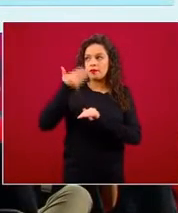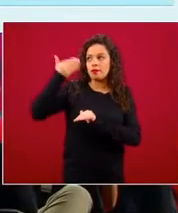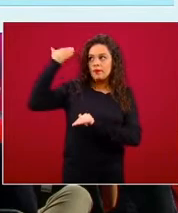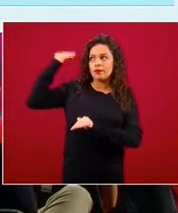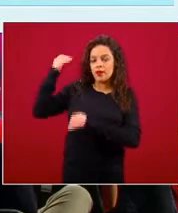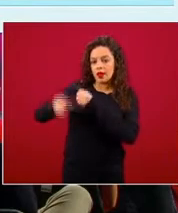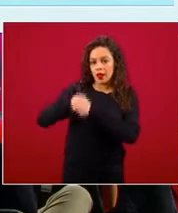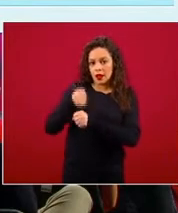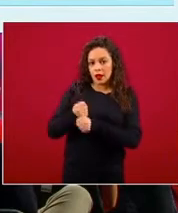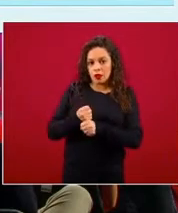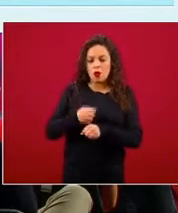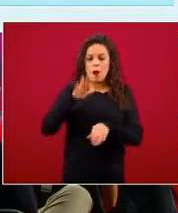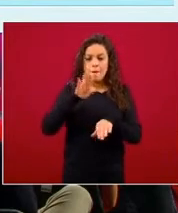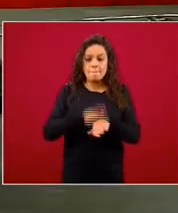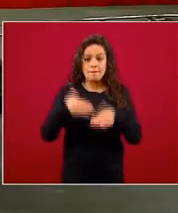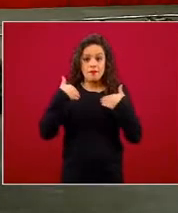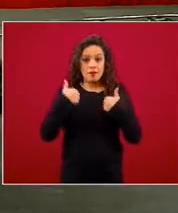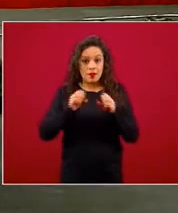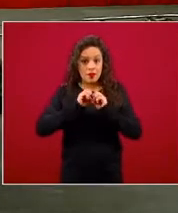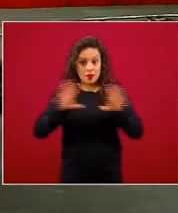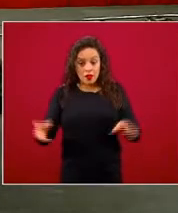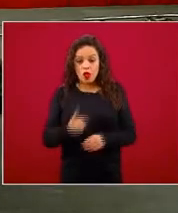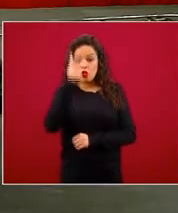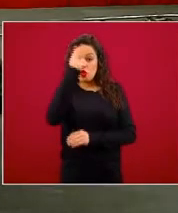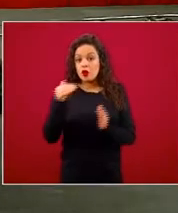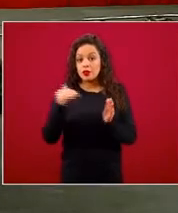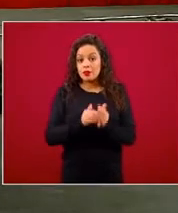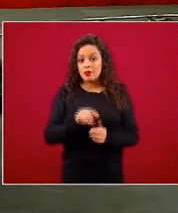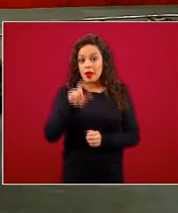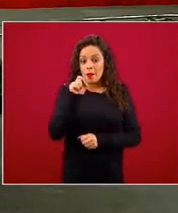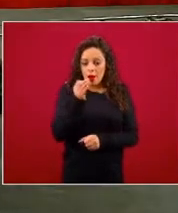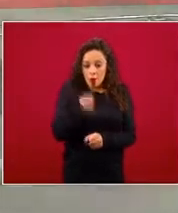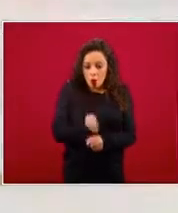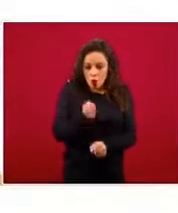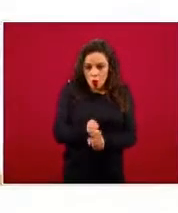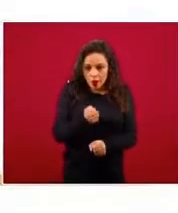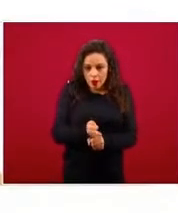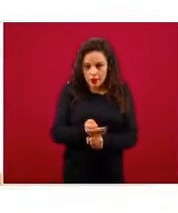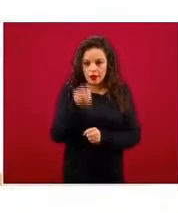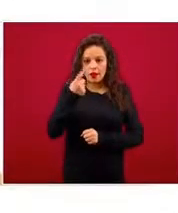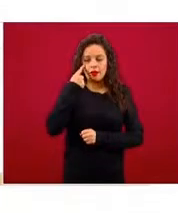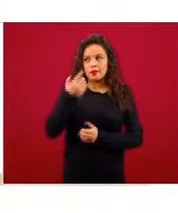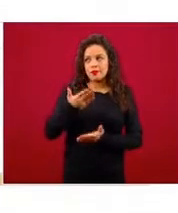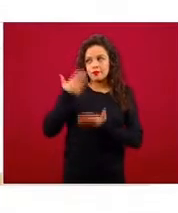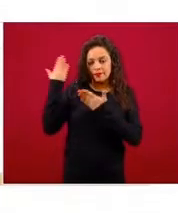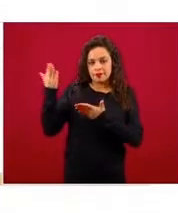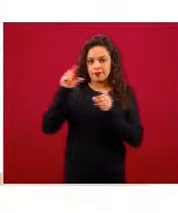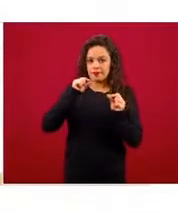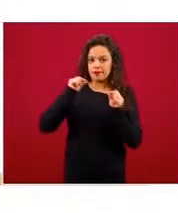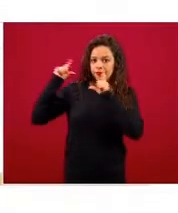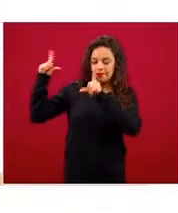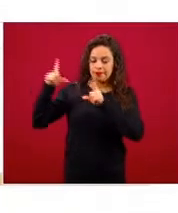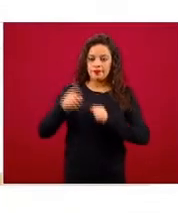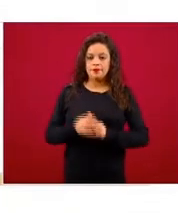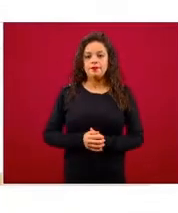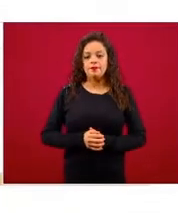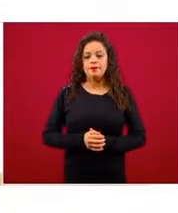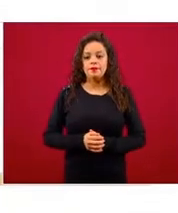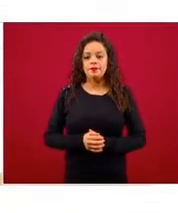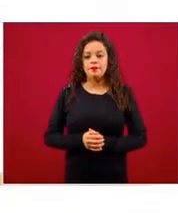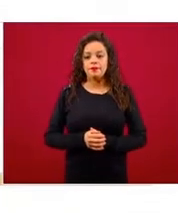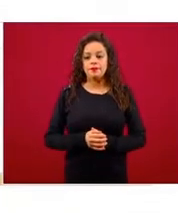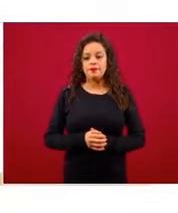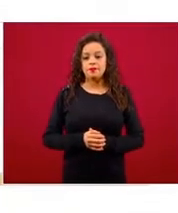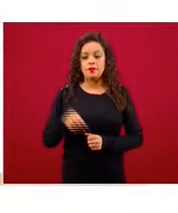same information from the other slide, just that right here we've segmented them just for April. Here it says January to